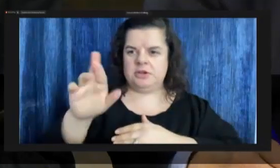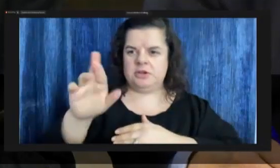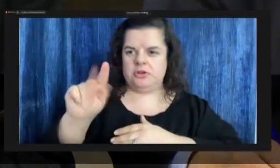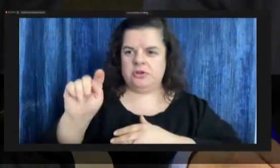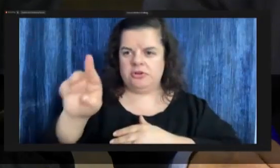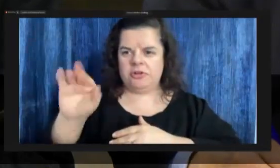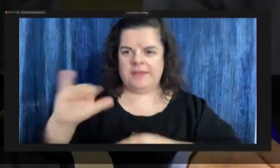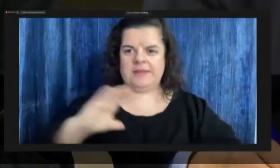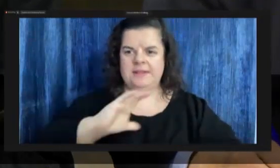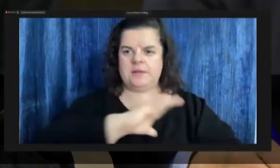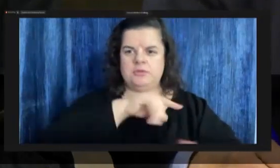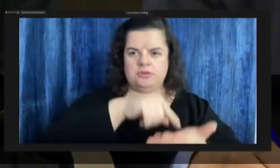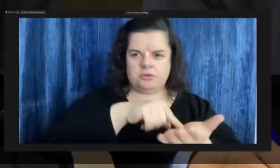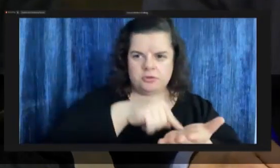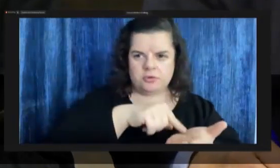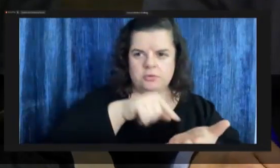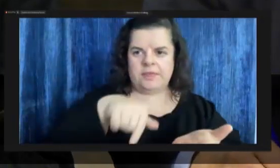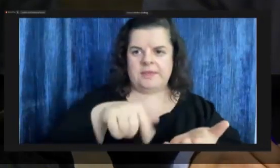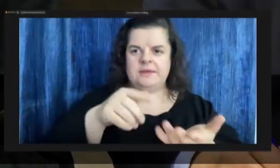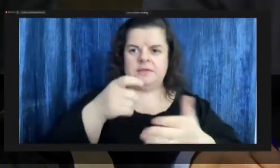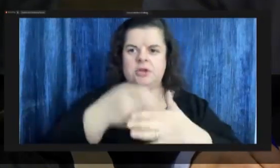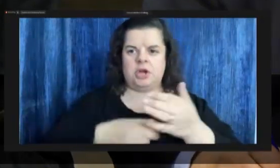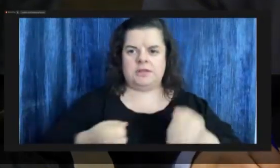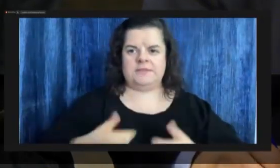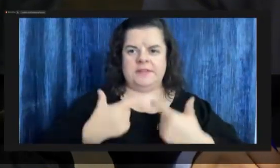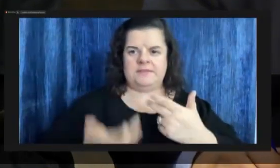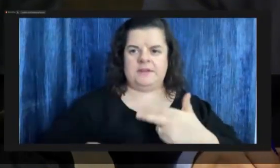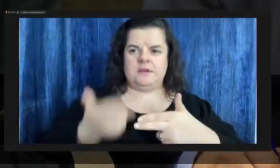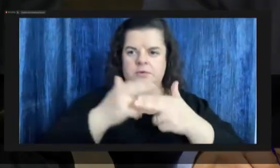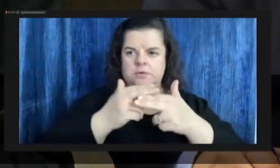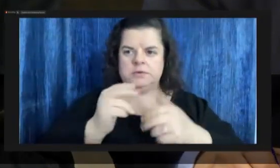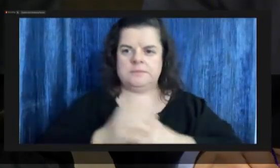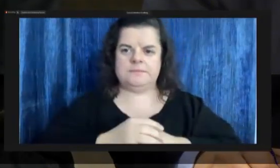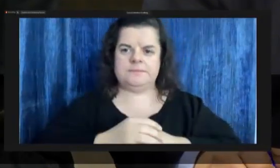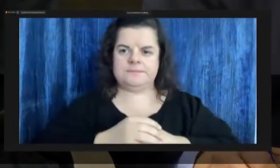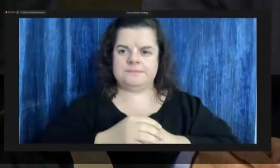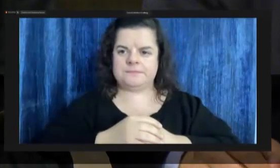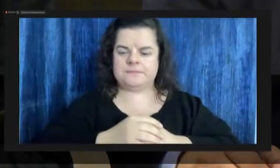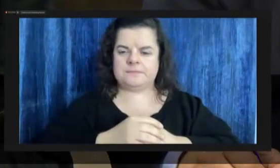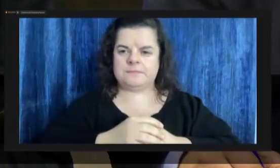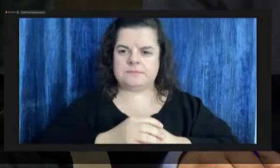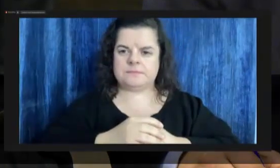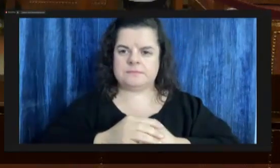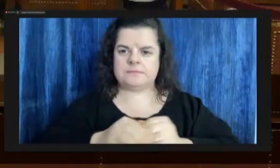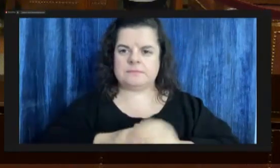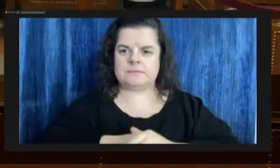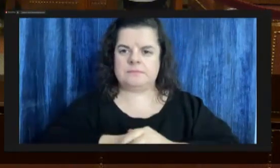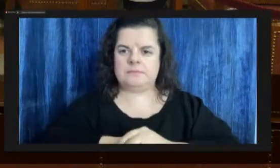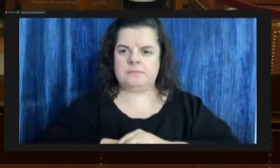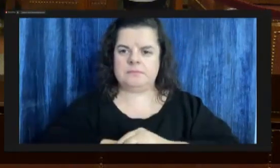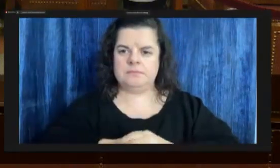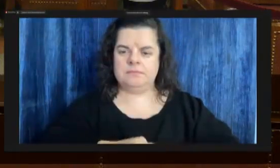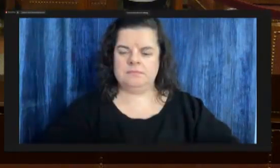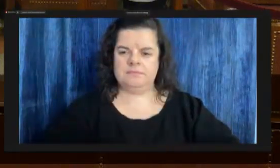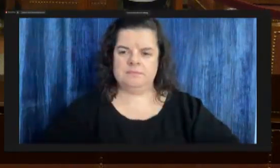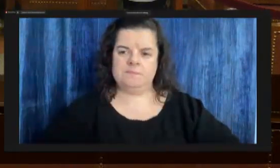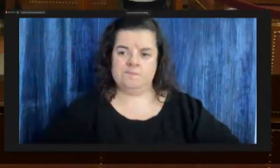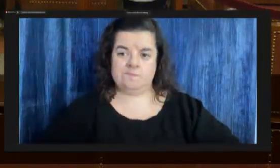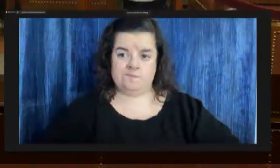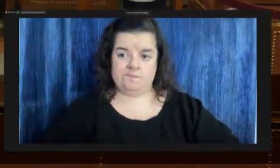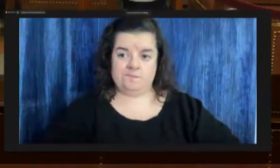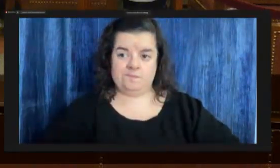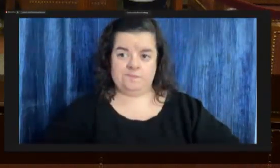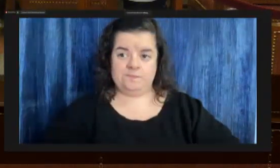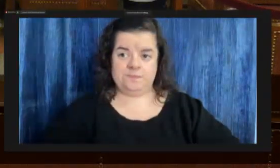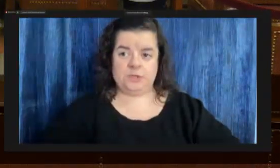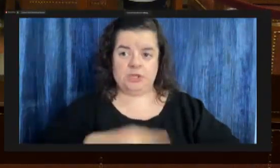is due this cost of living increase by charter. Dan, do you have the